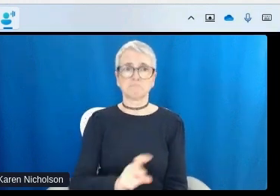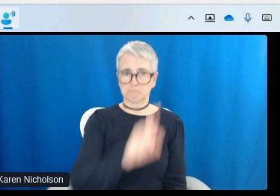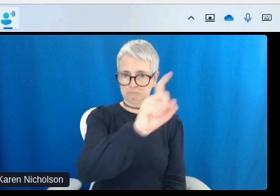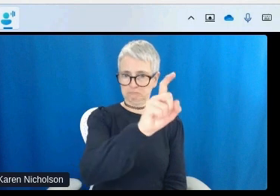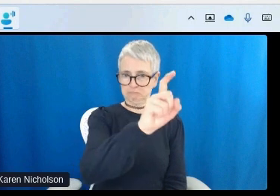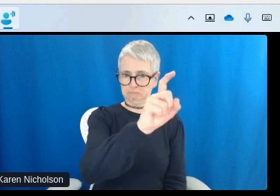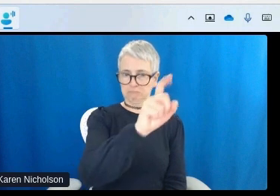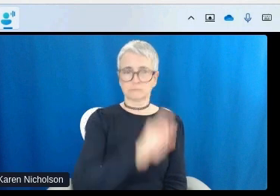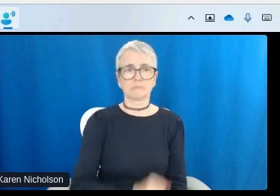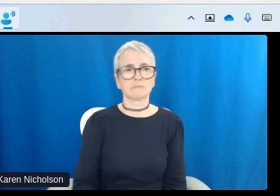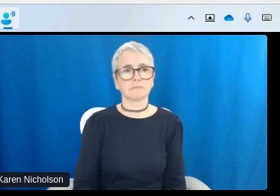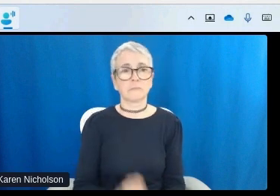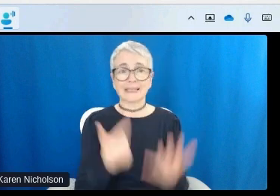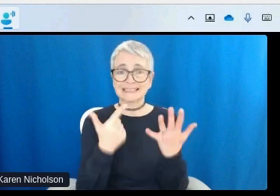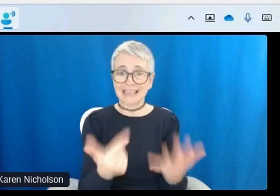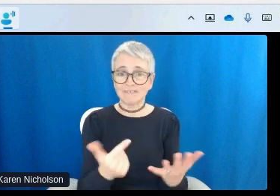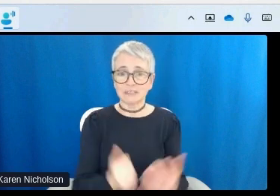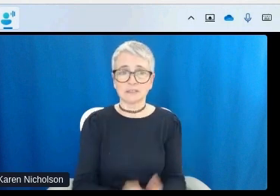7.